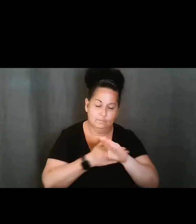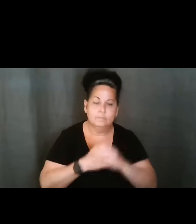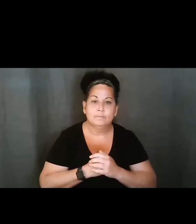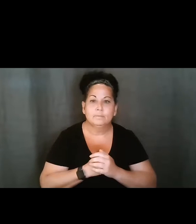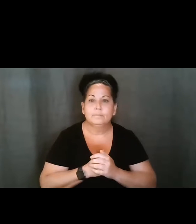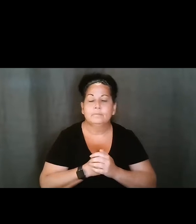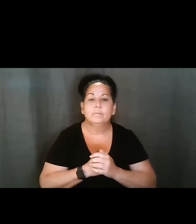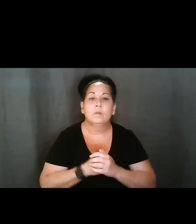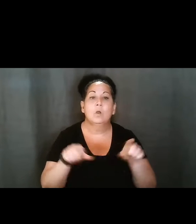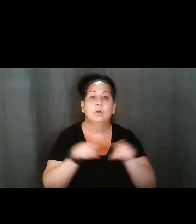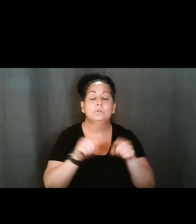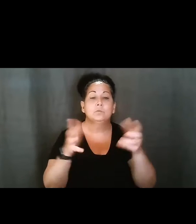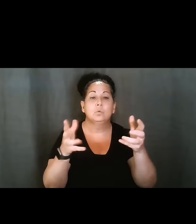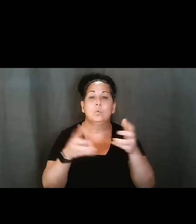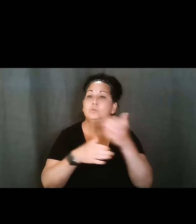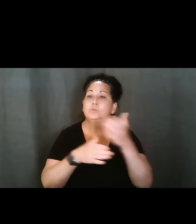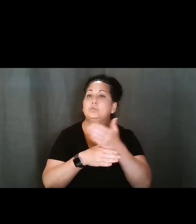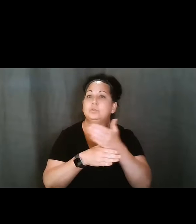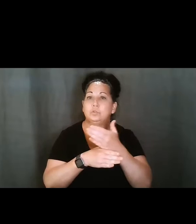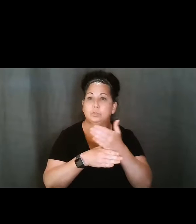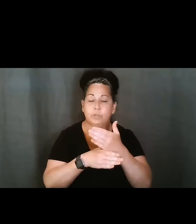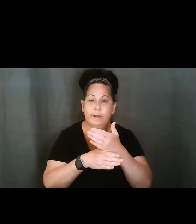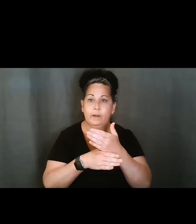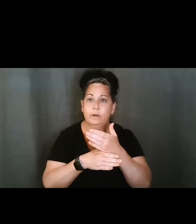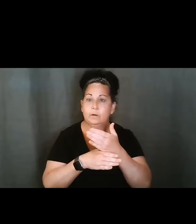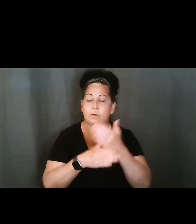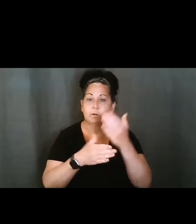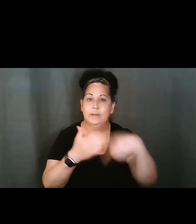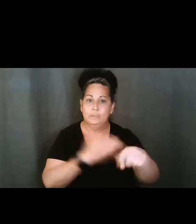also want to share an event that we have coming up next week